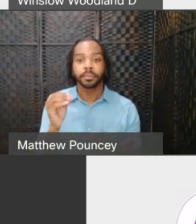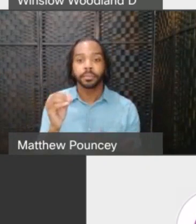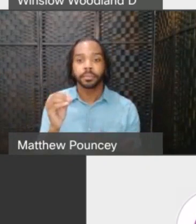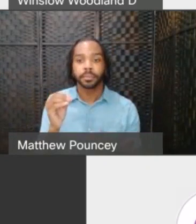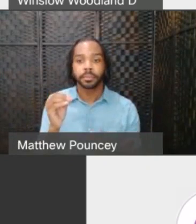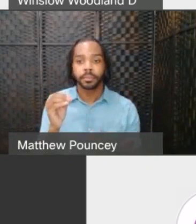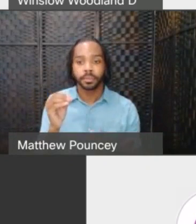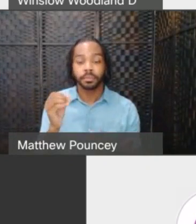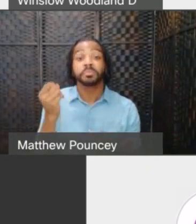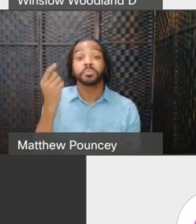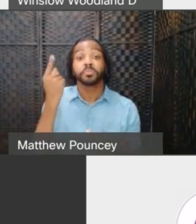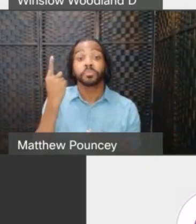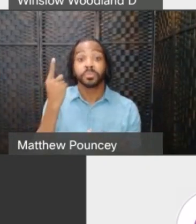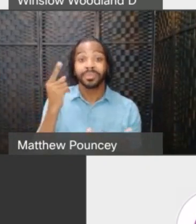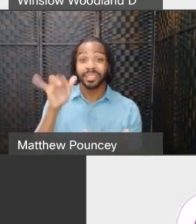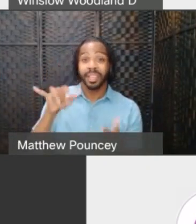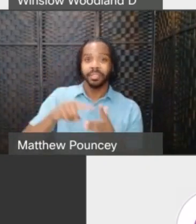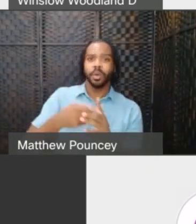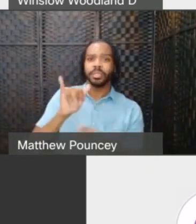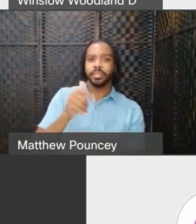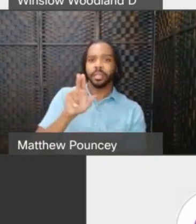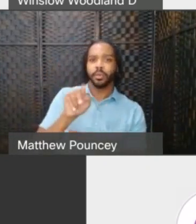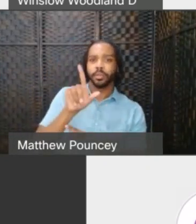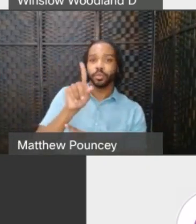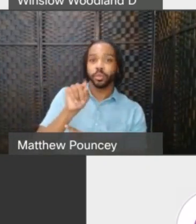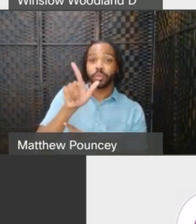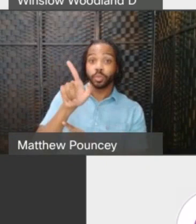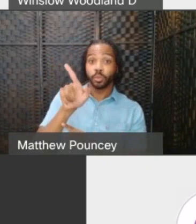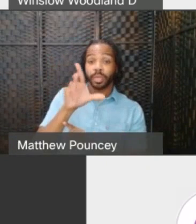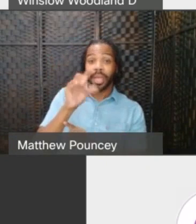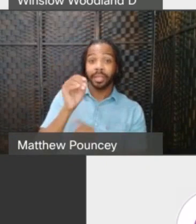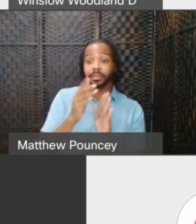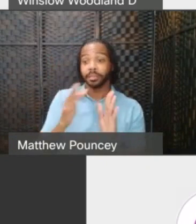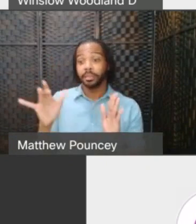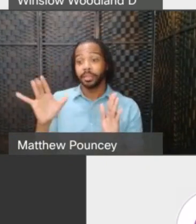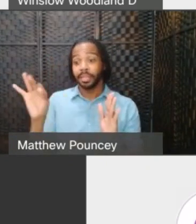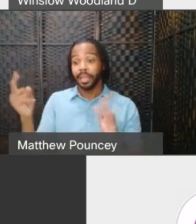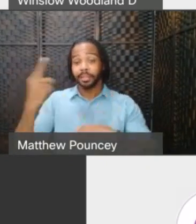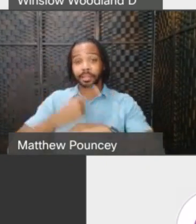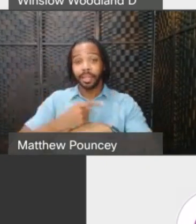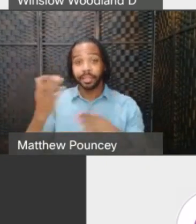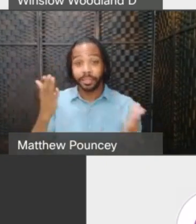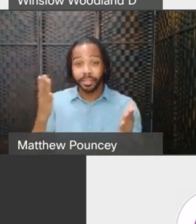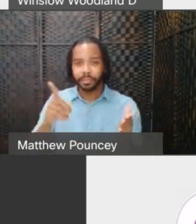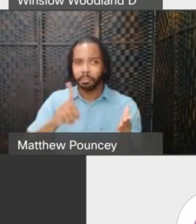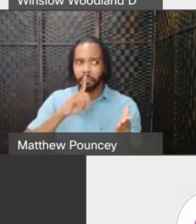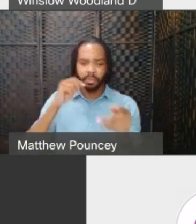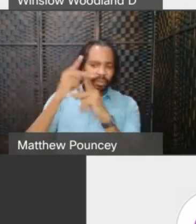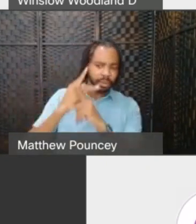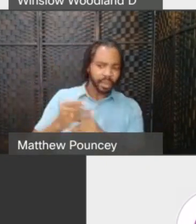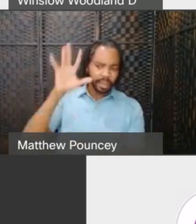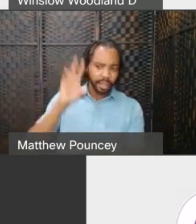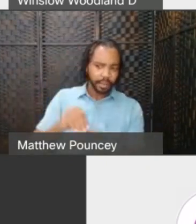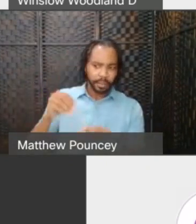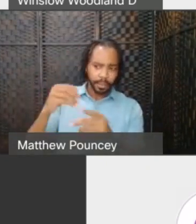keeping in mind that it starts January 2021 and 90 days of service. I haven't done it exactly, but it gets you to about the middle